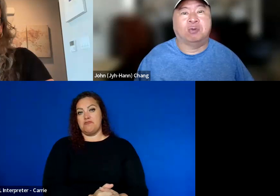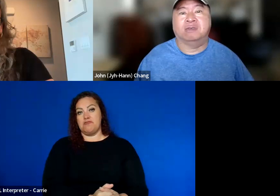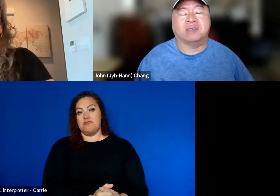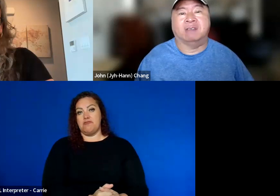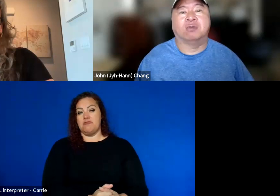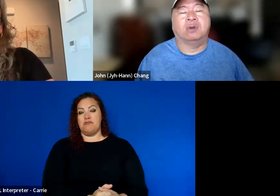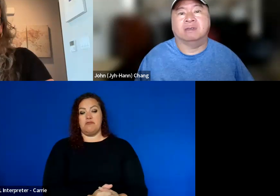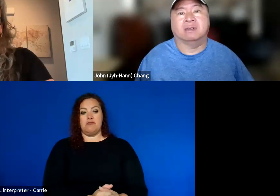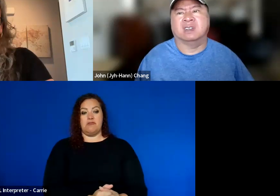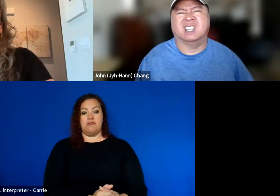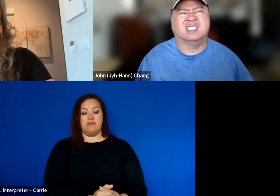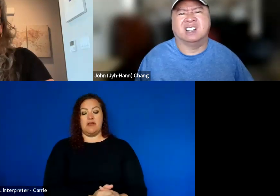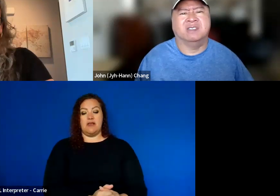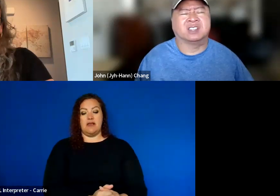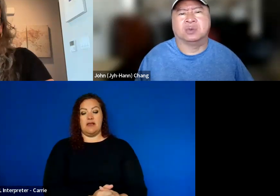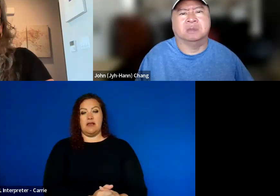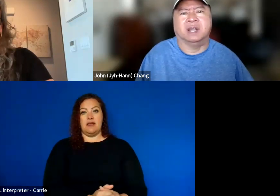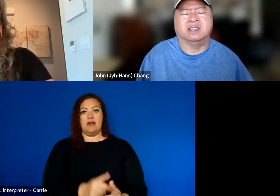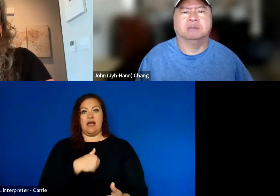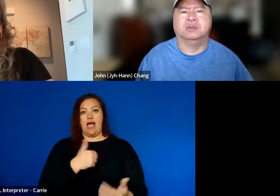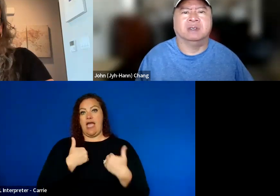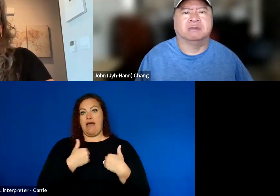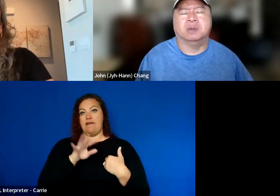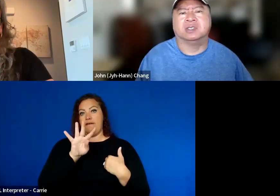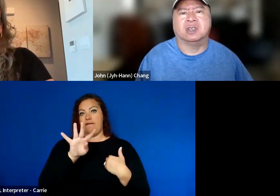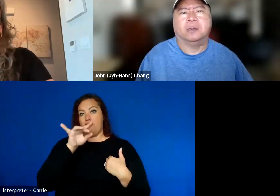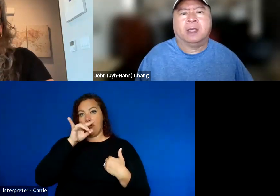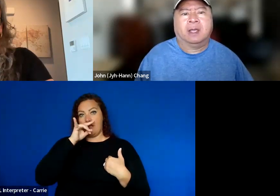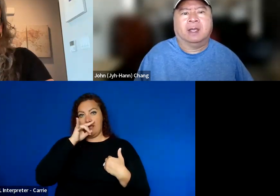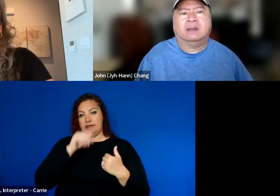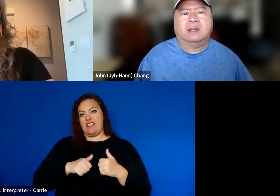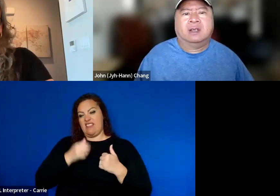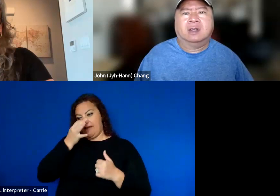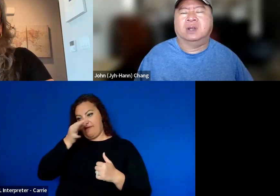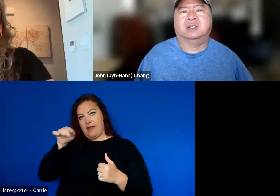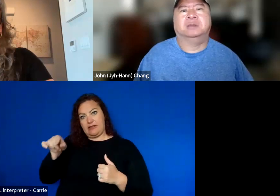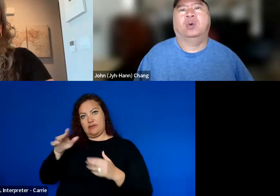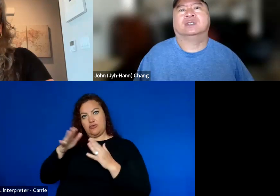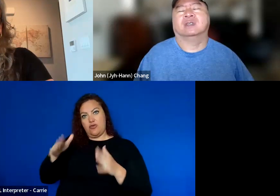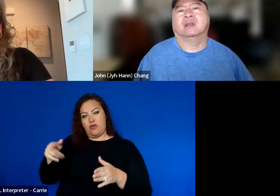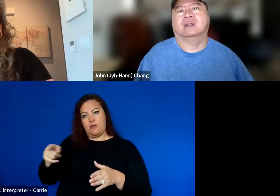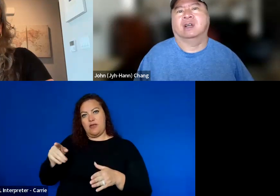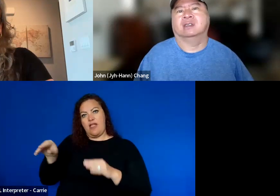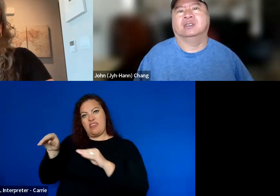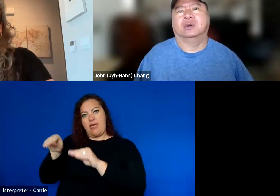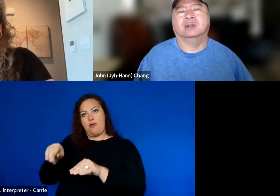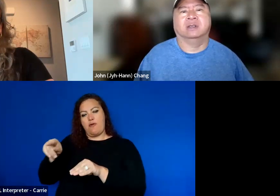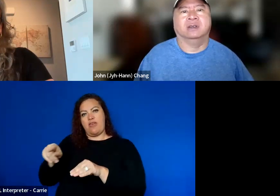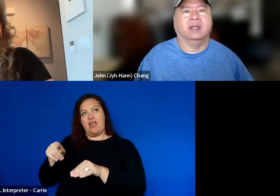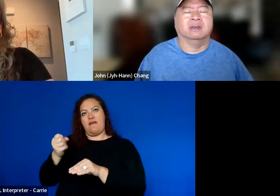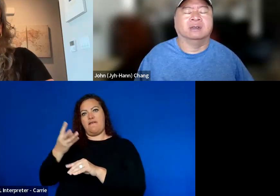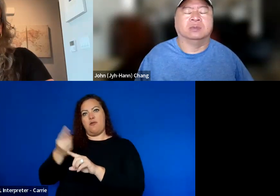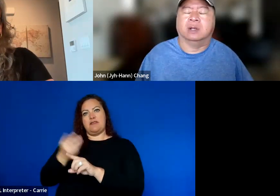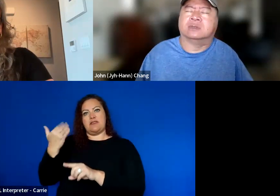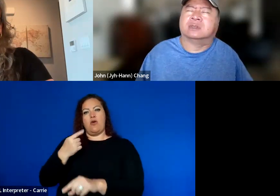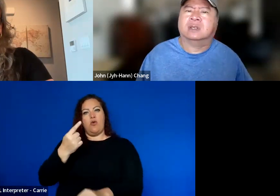have four kids that live next door to me that just moved in a few months ago. And one of the boys knocked on the door the other